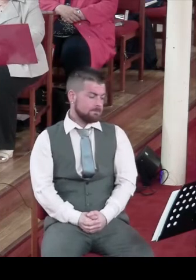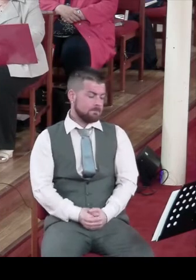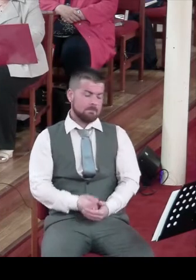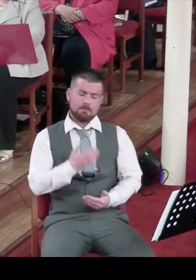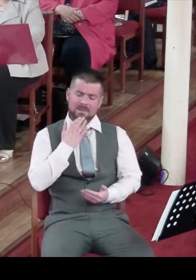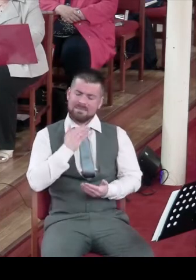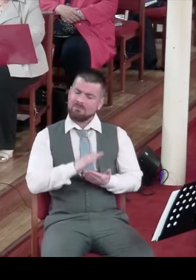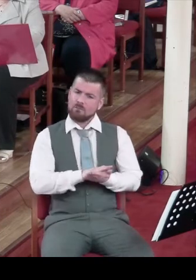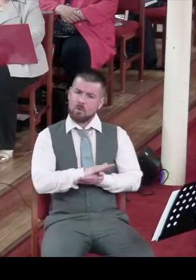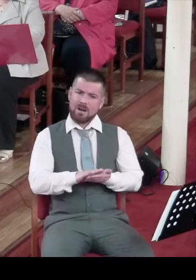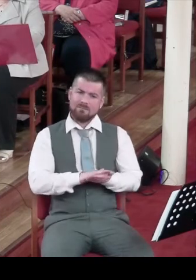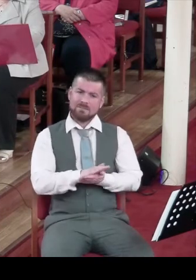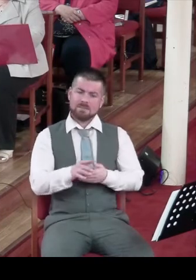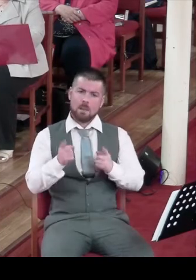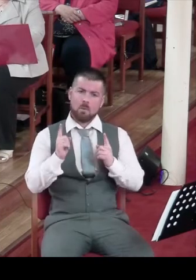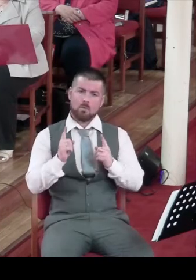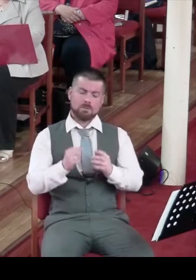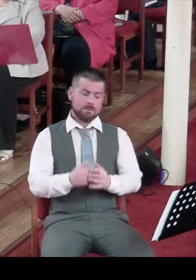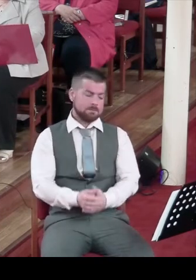Forgive us, Lord.